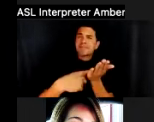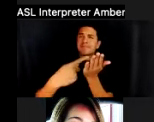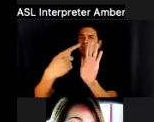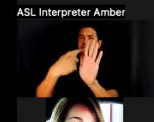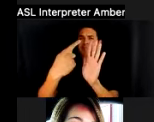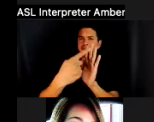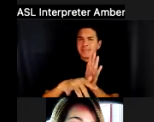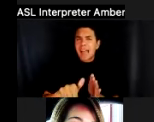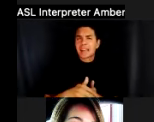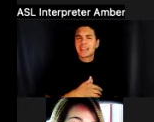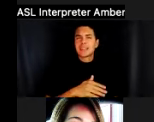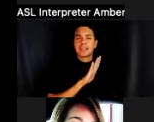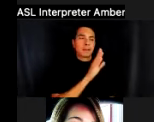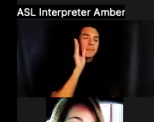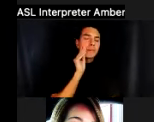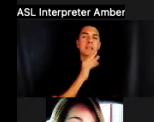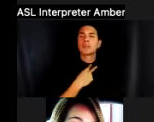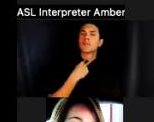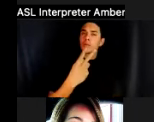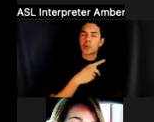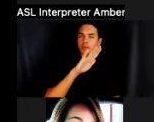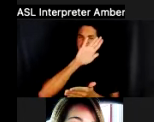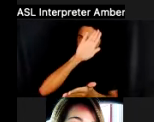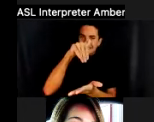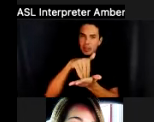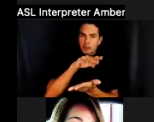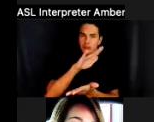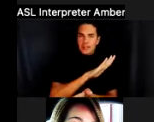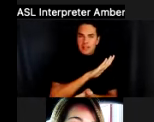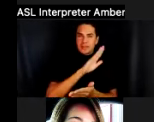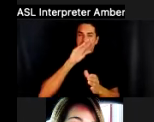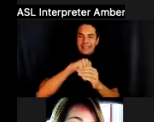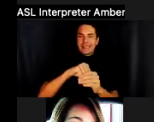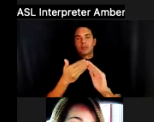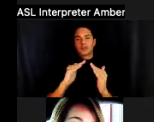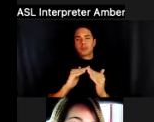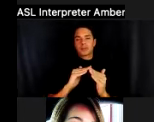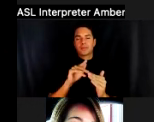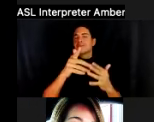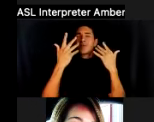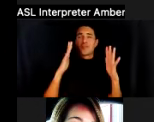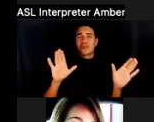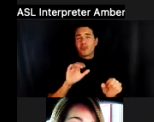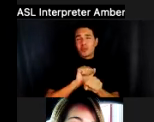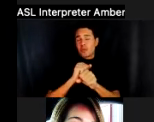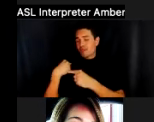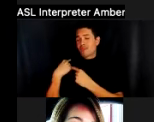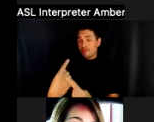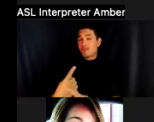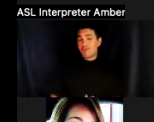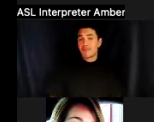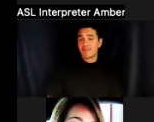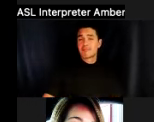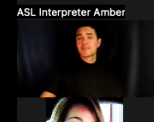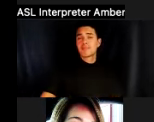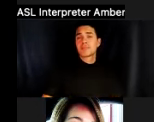those experiences and voices, right, in the community. So we're already doing the work. So